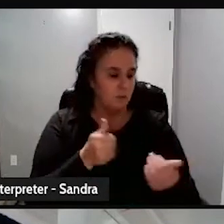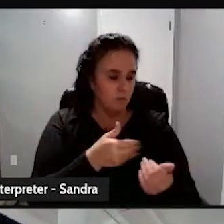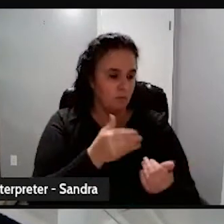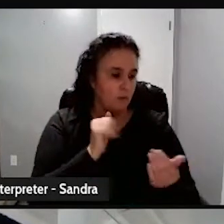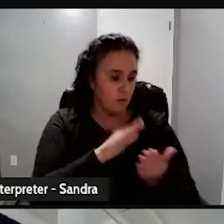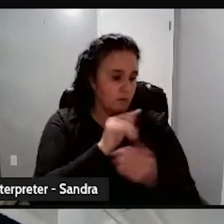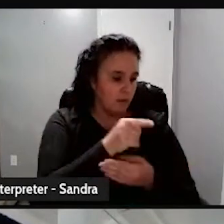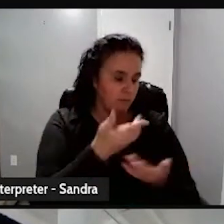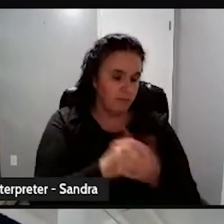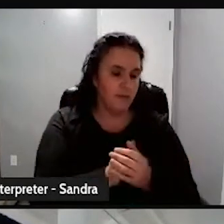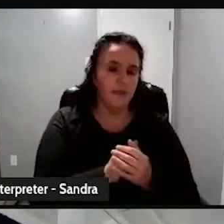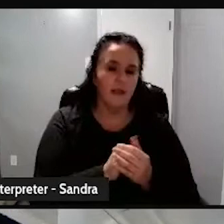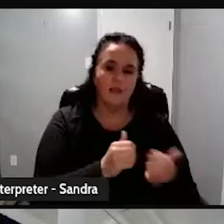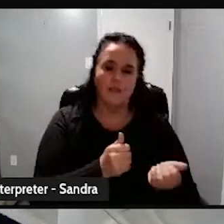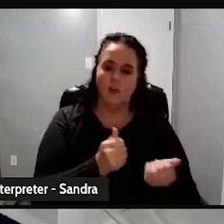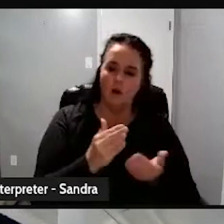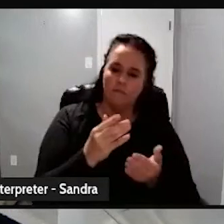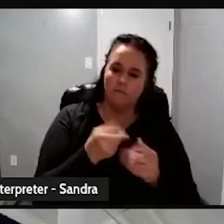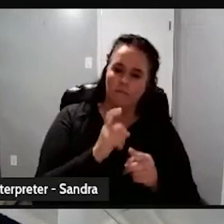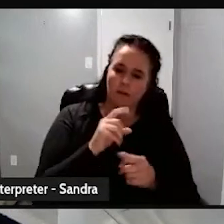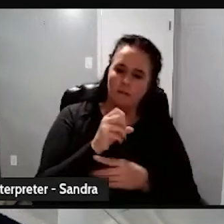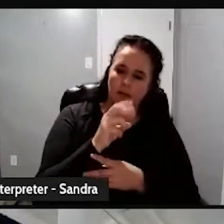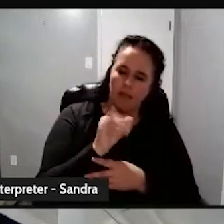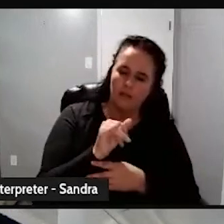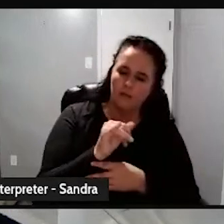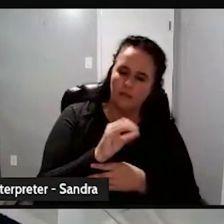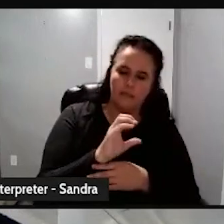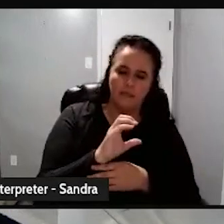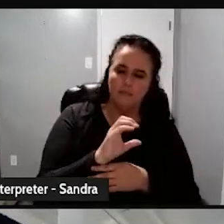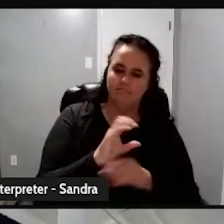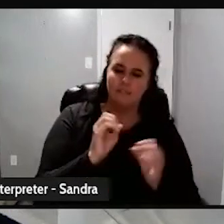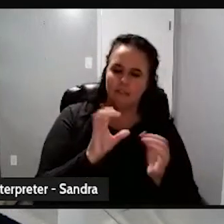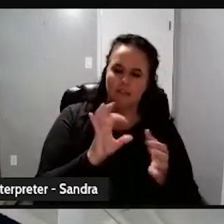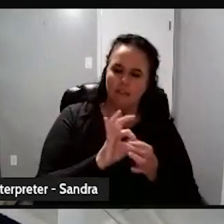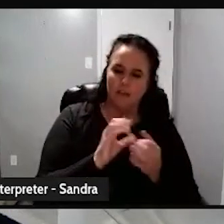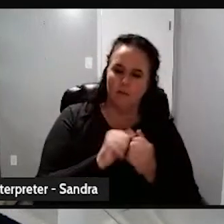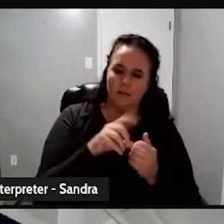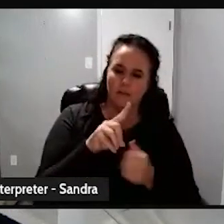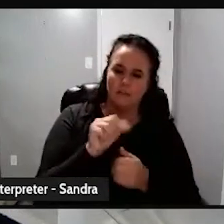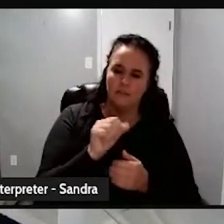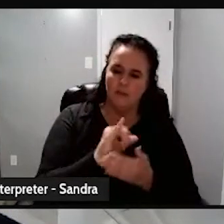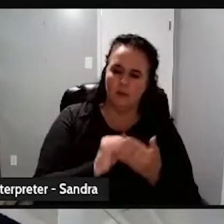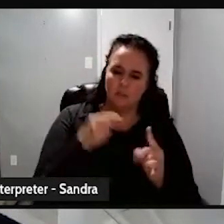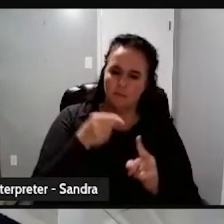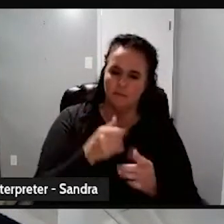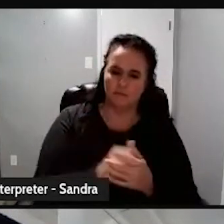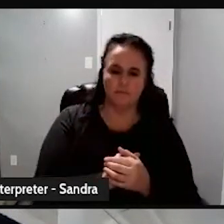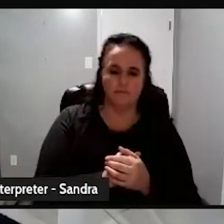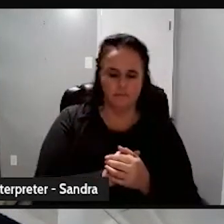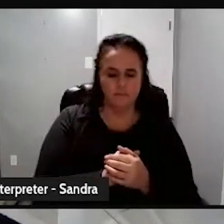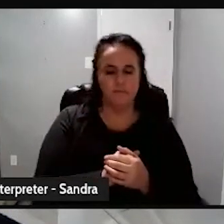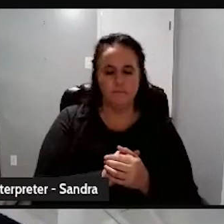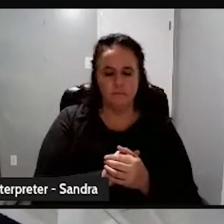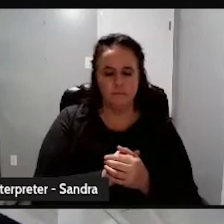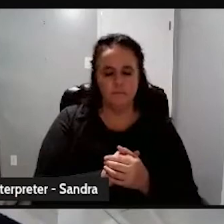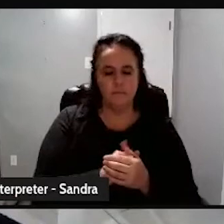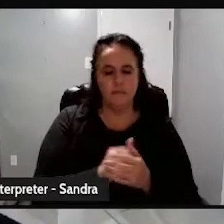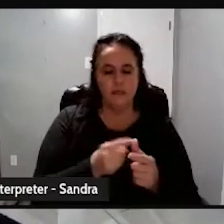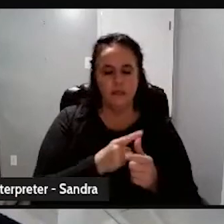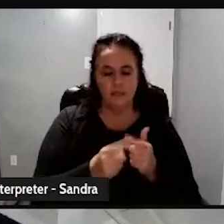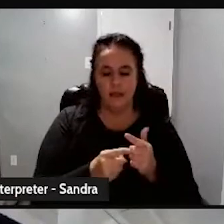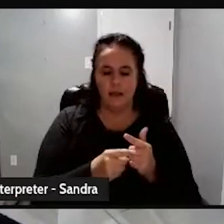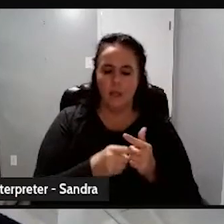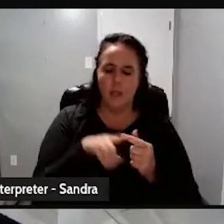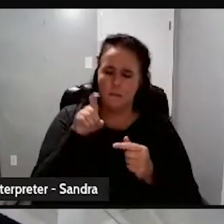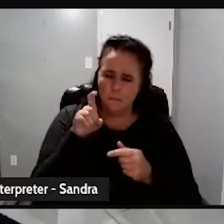the offer from the gallery has nothing to do with disability art specifically, then it's incumbent